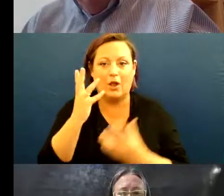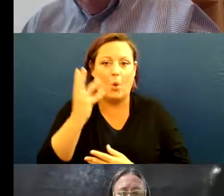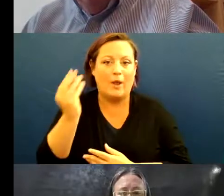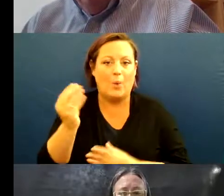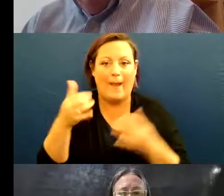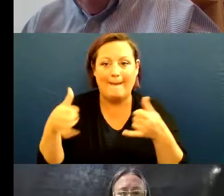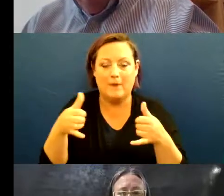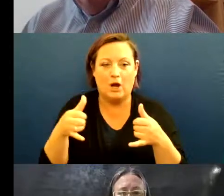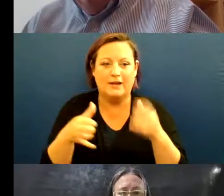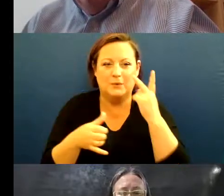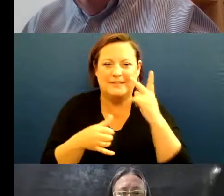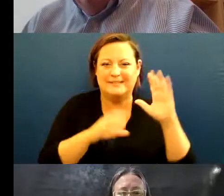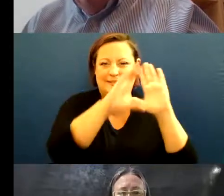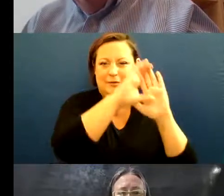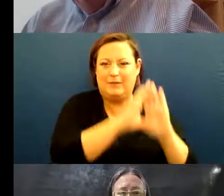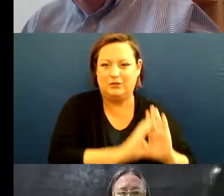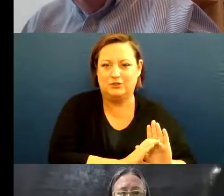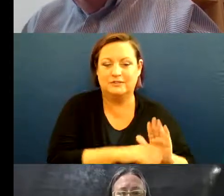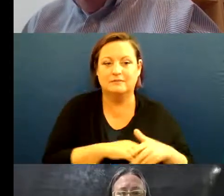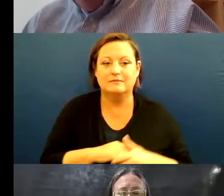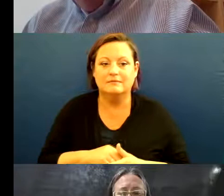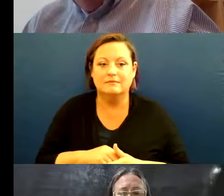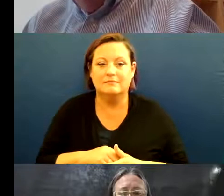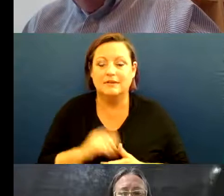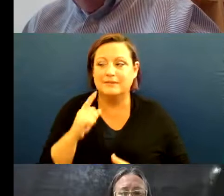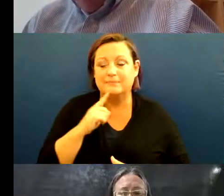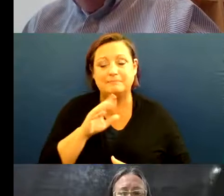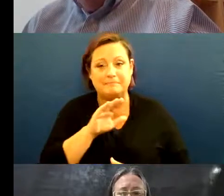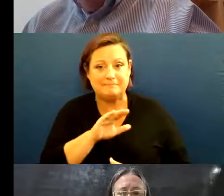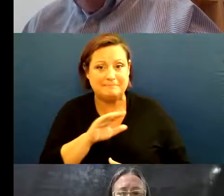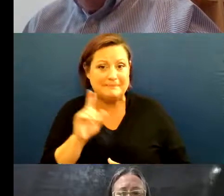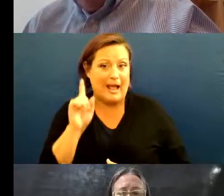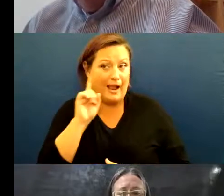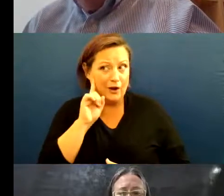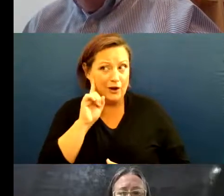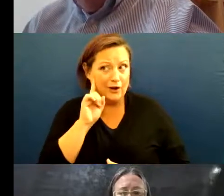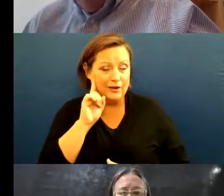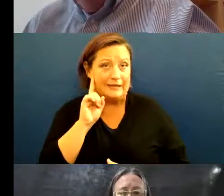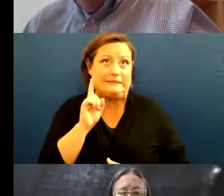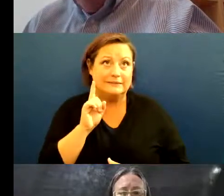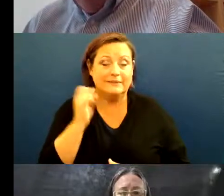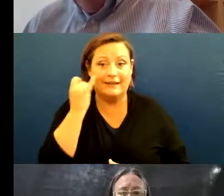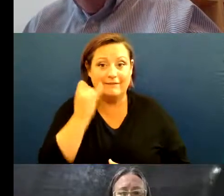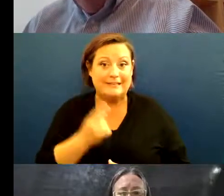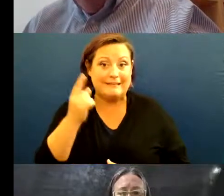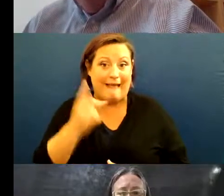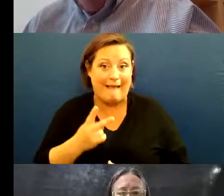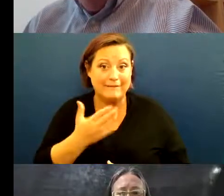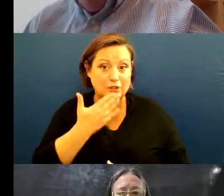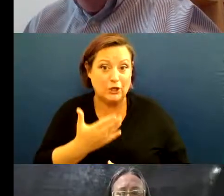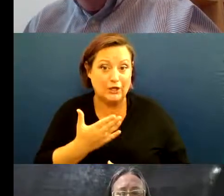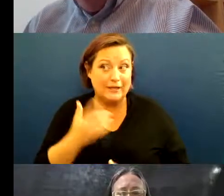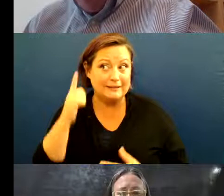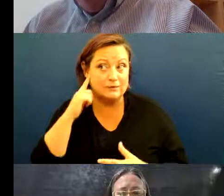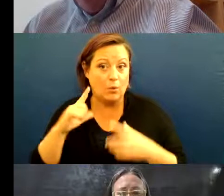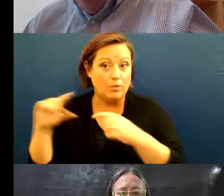Shown on the left, he said, I heard about it and I thought, if it's half as good as I've heard, you've got to take it, go up there